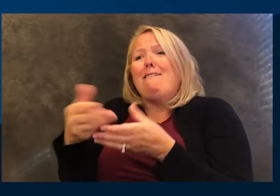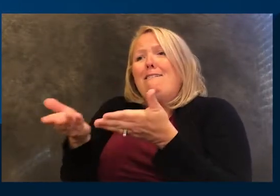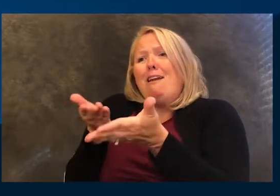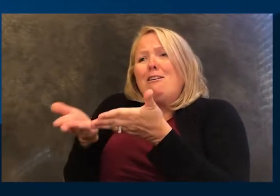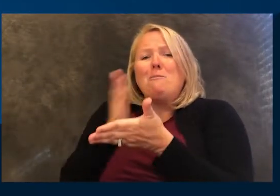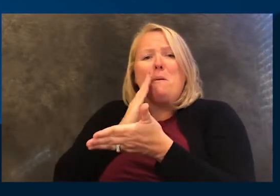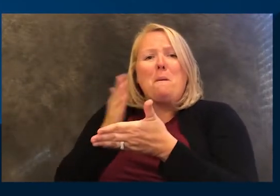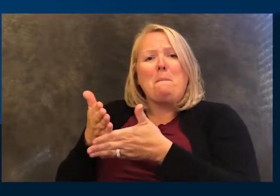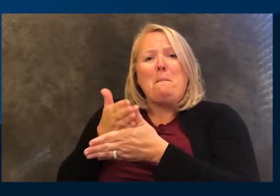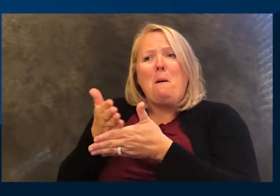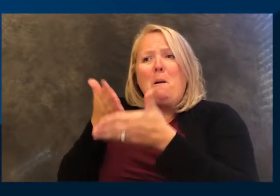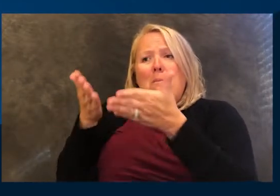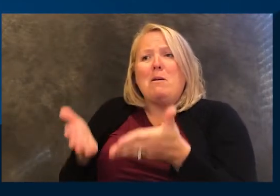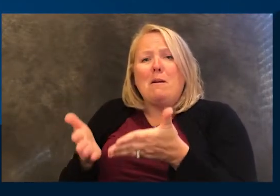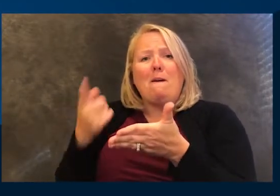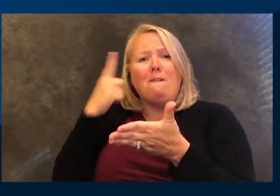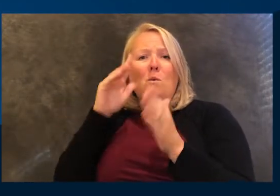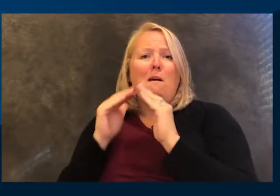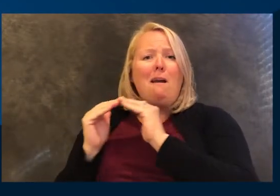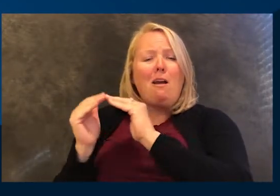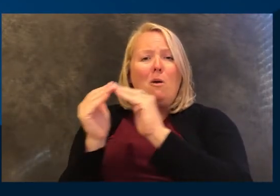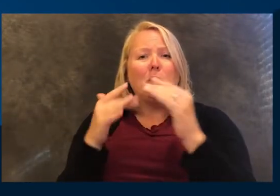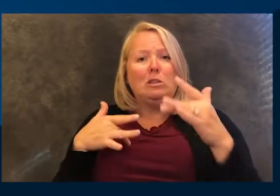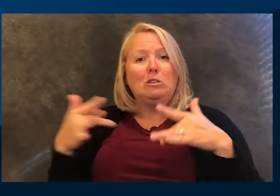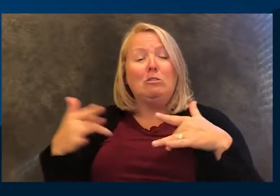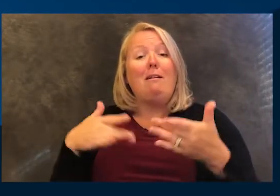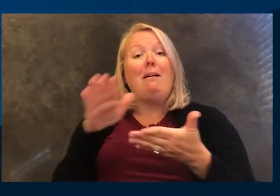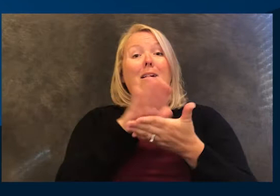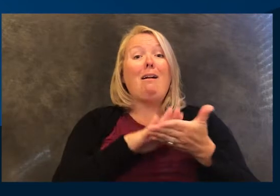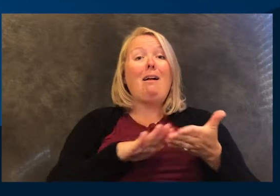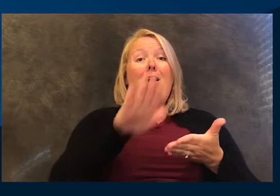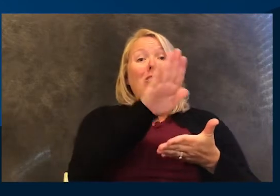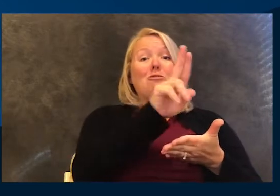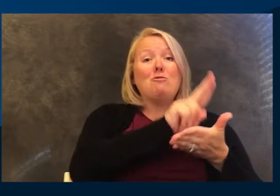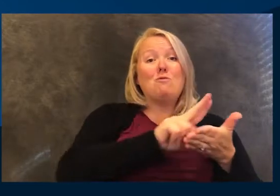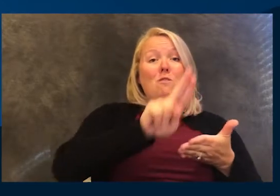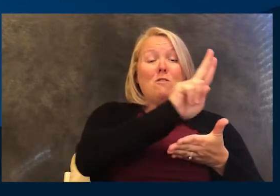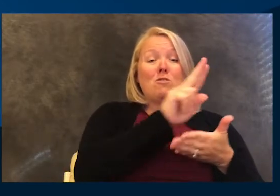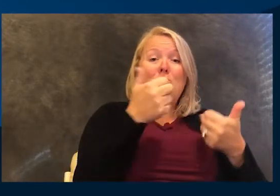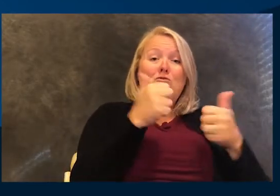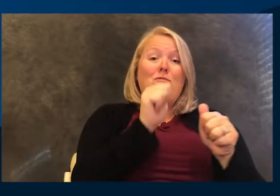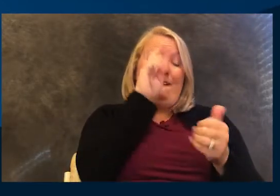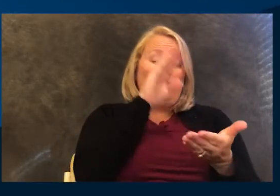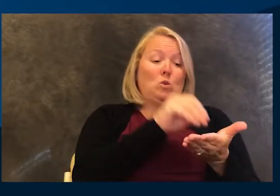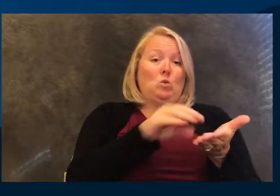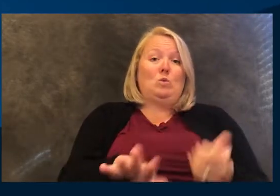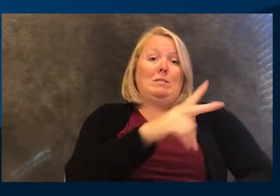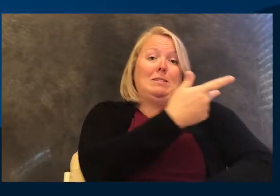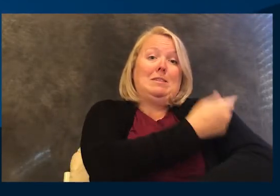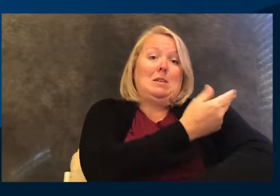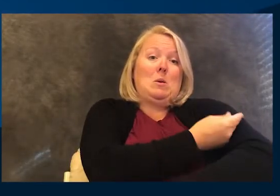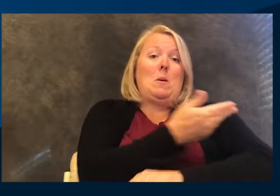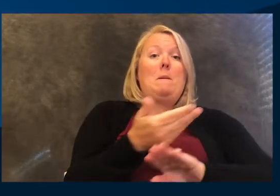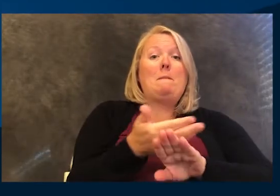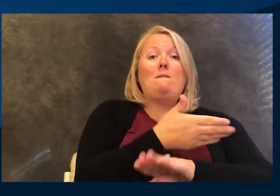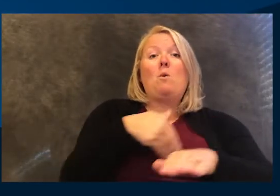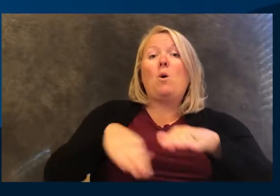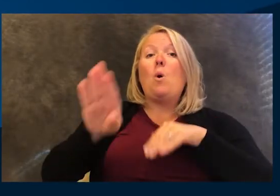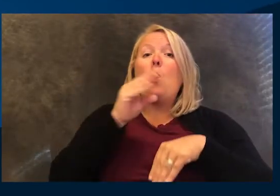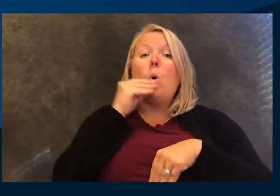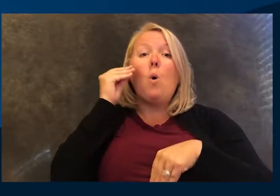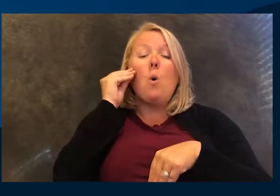order to address equity concerns, colleges and universities to try to get shots in arms for students before they head home for the